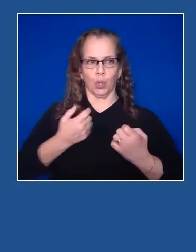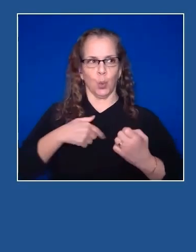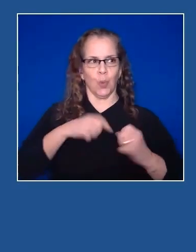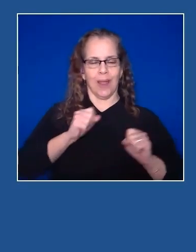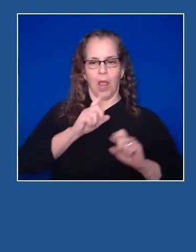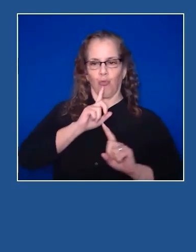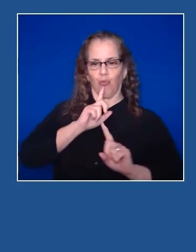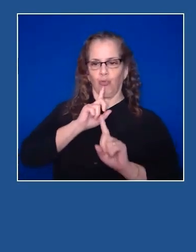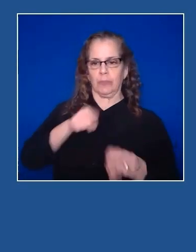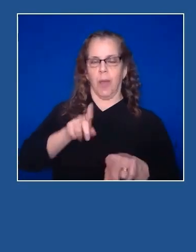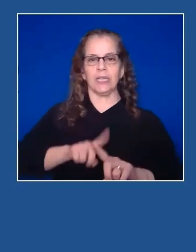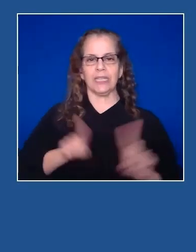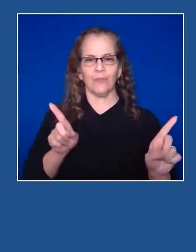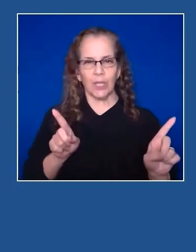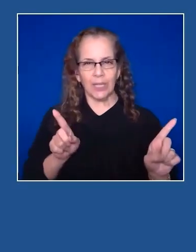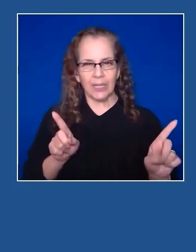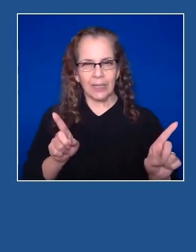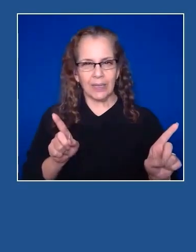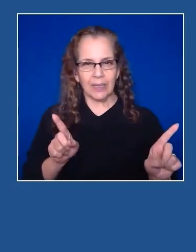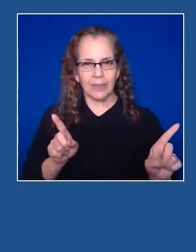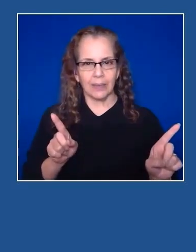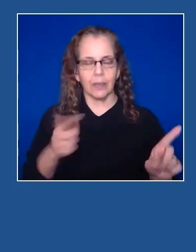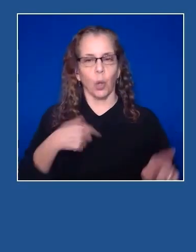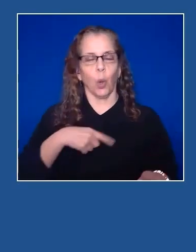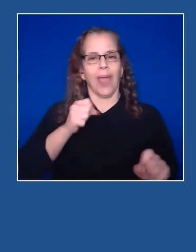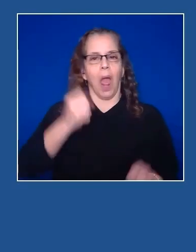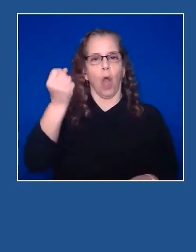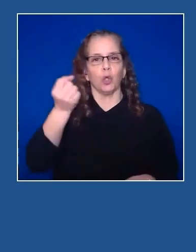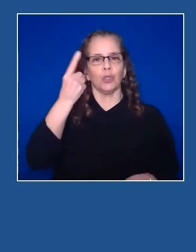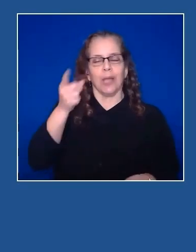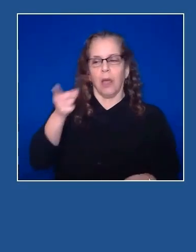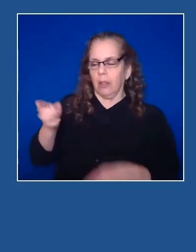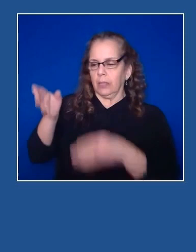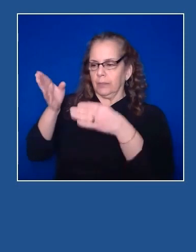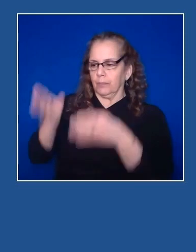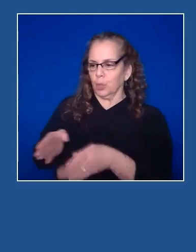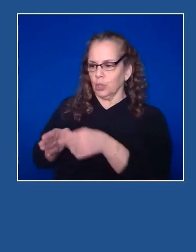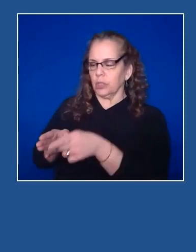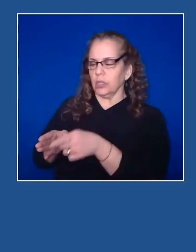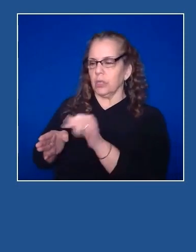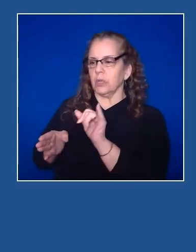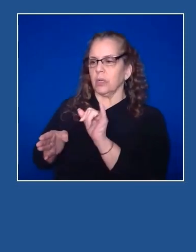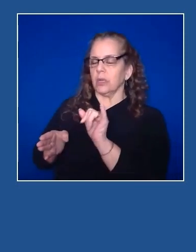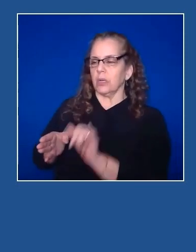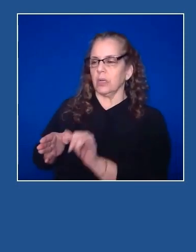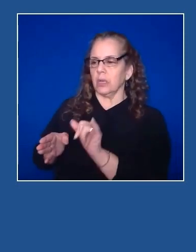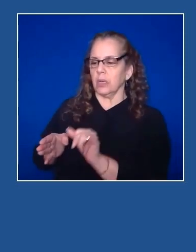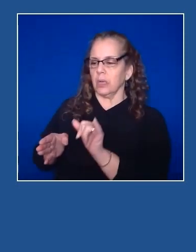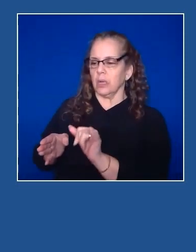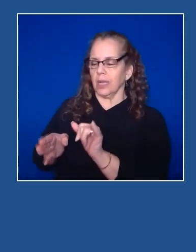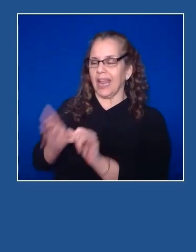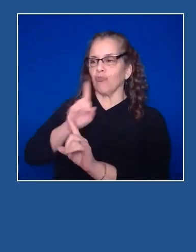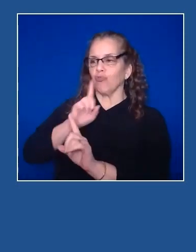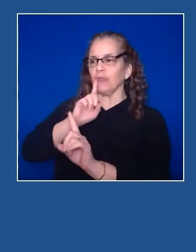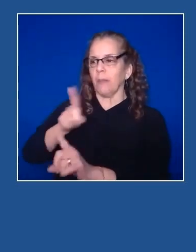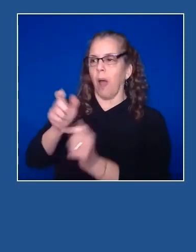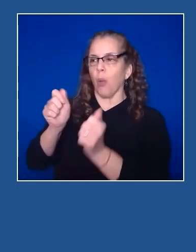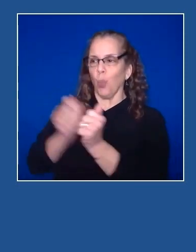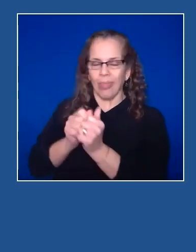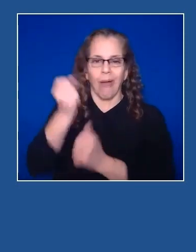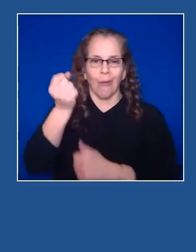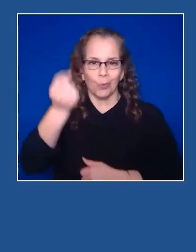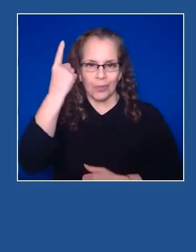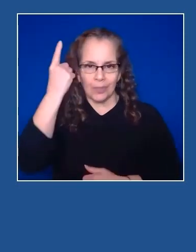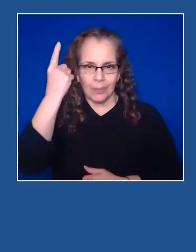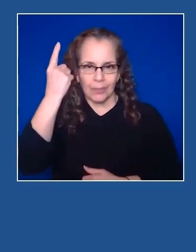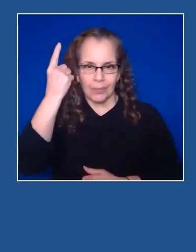ways, so we can understand the experience of somebody else and respond in an understanding way that